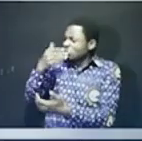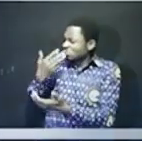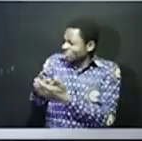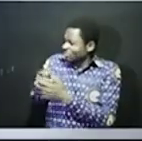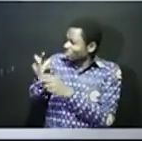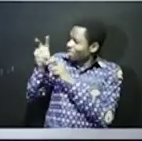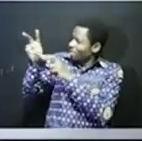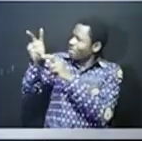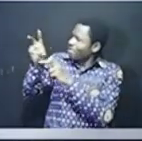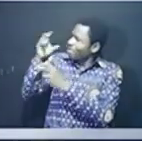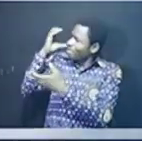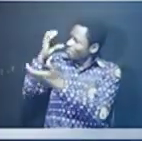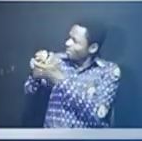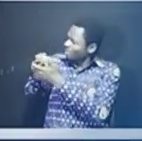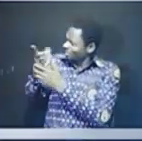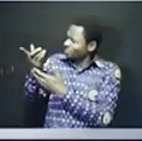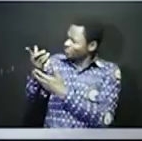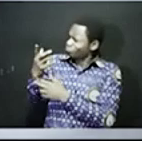There's